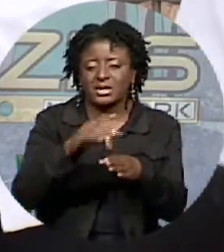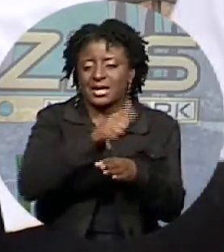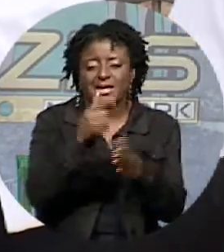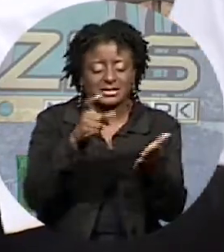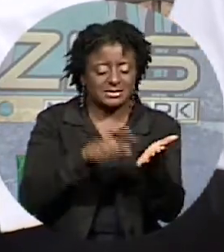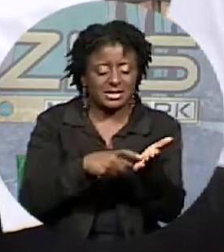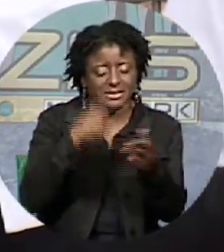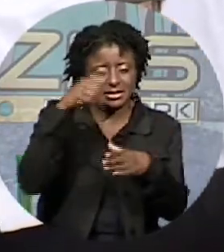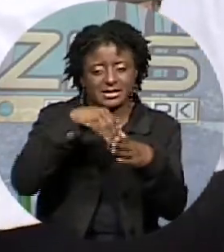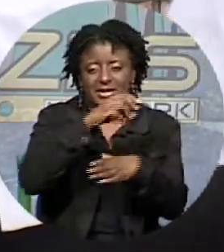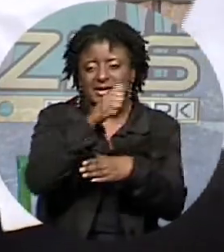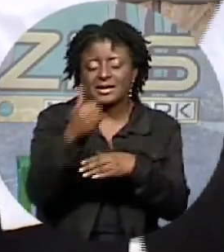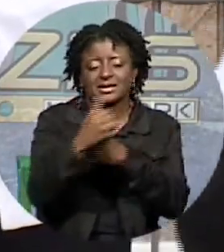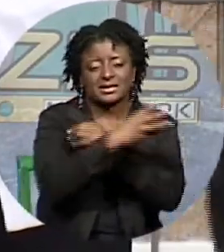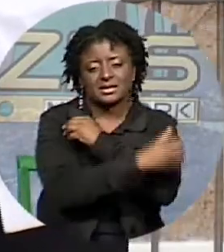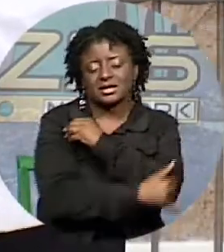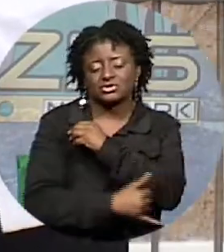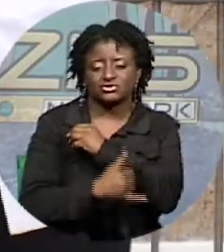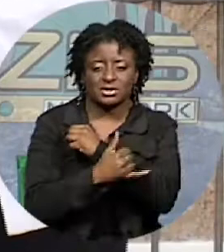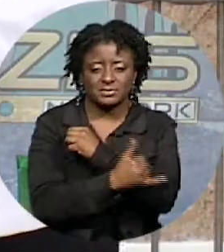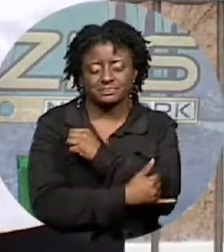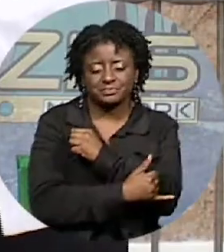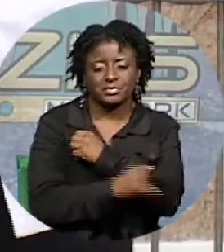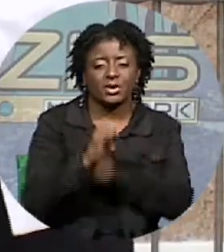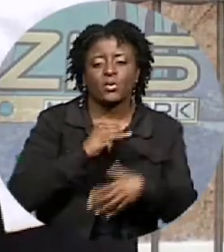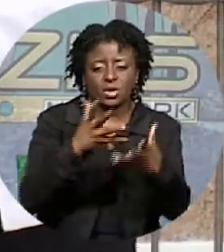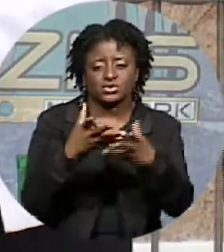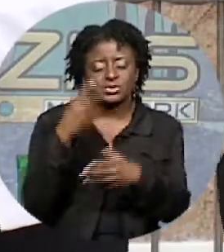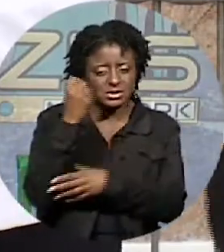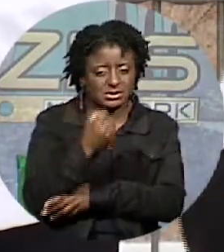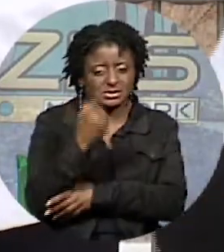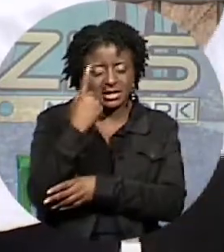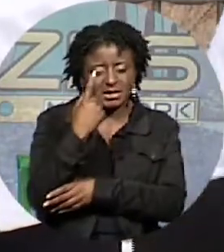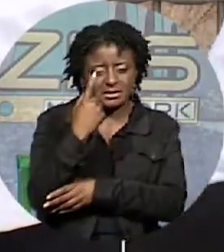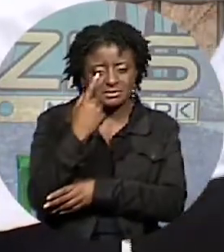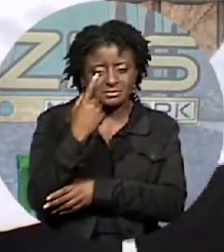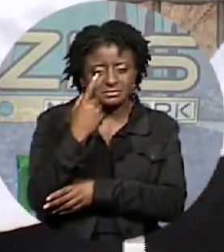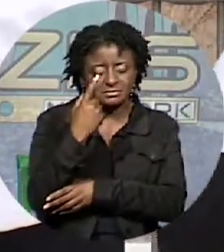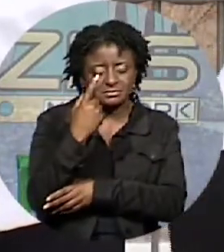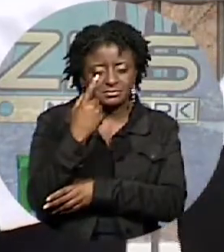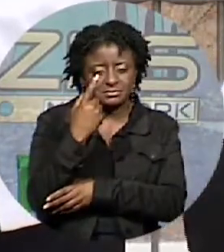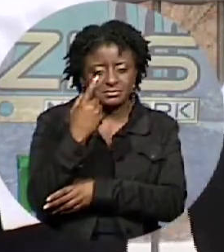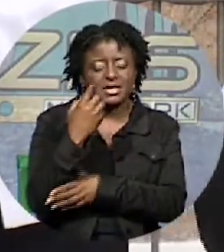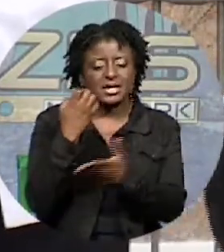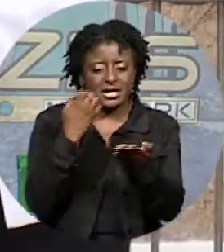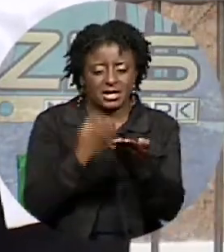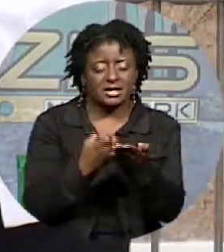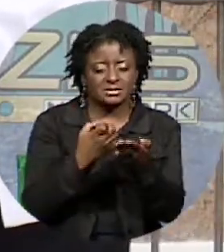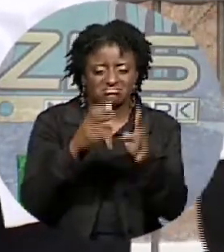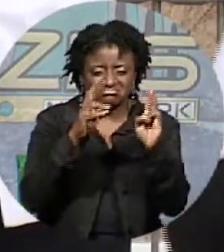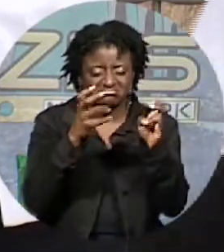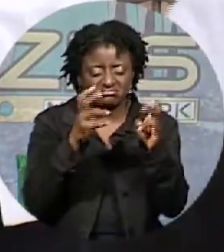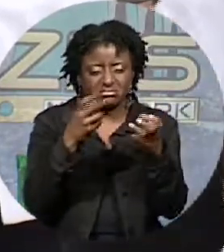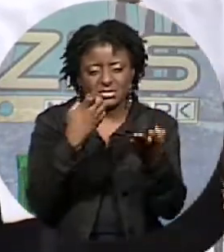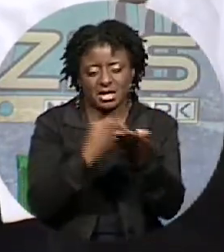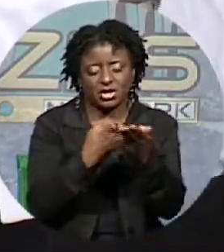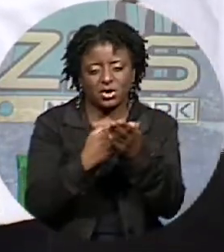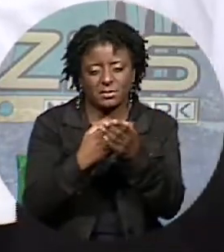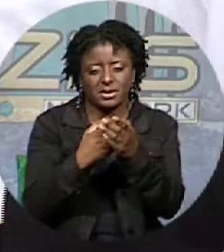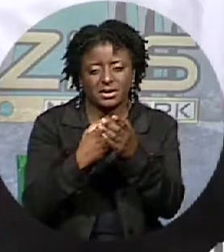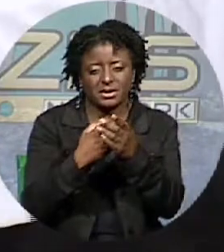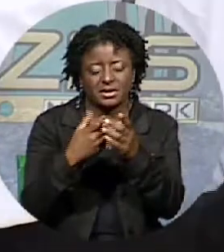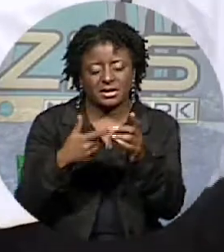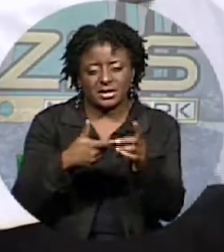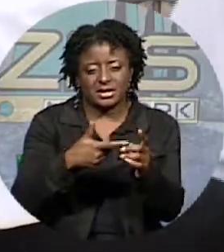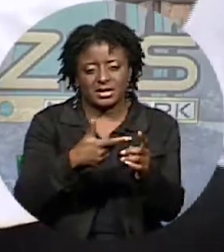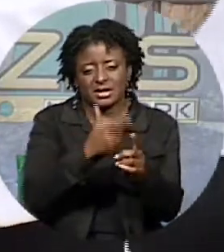I want you to understand, there is something called the economic hitman. Our governments, they are not making